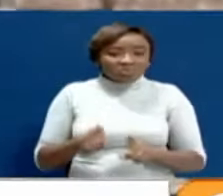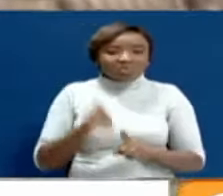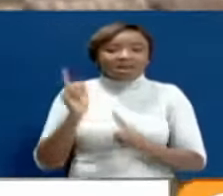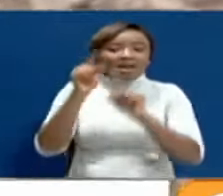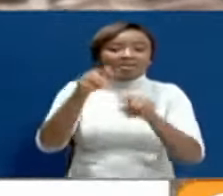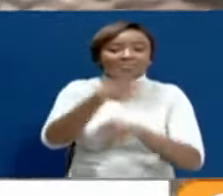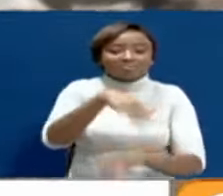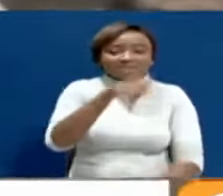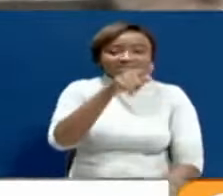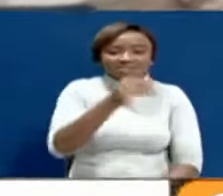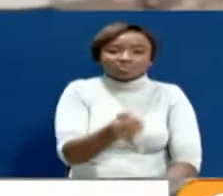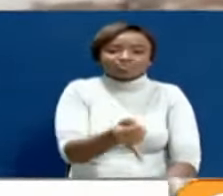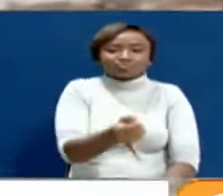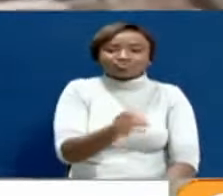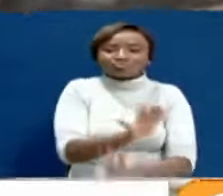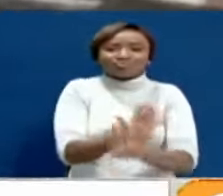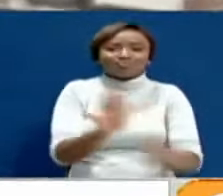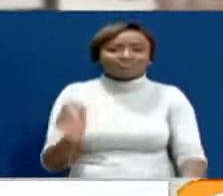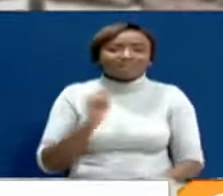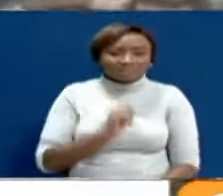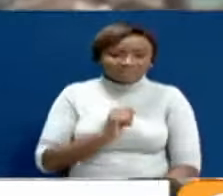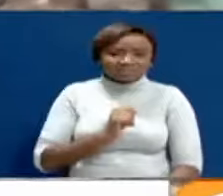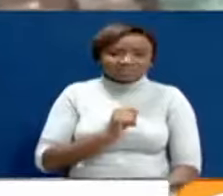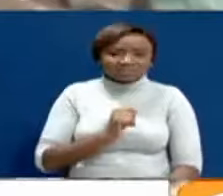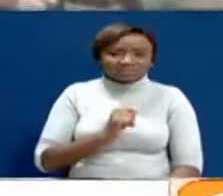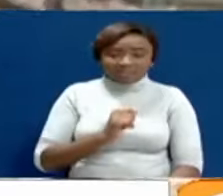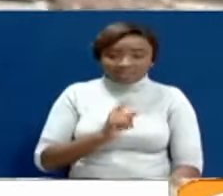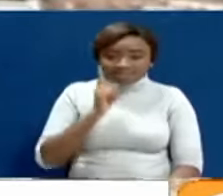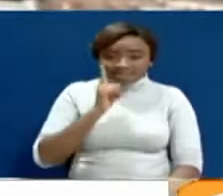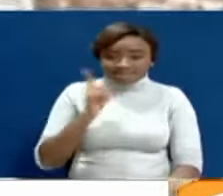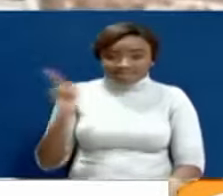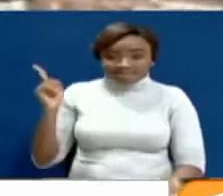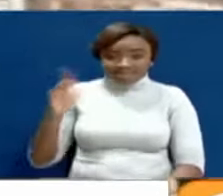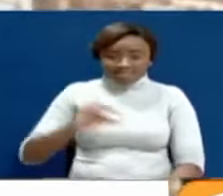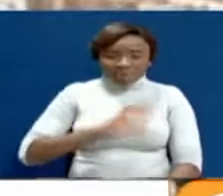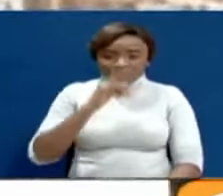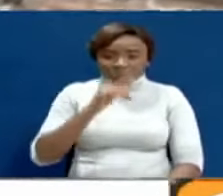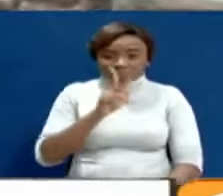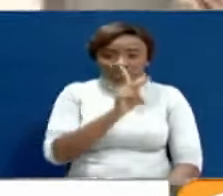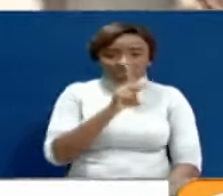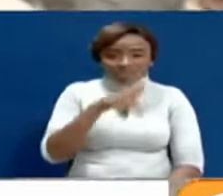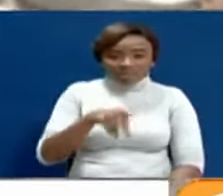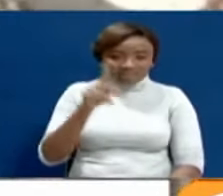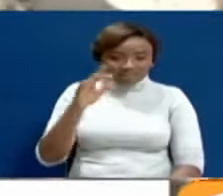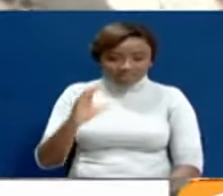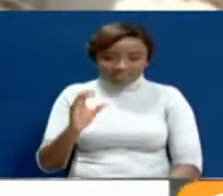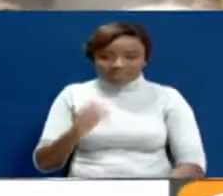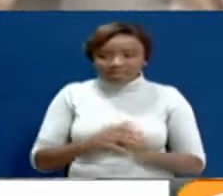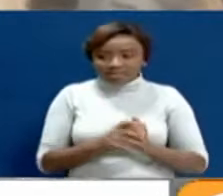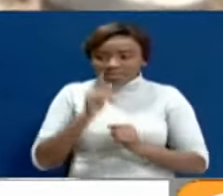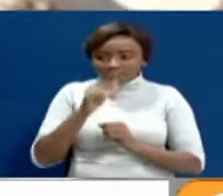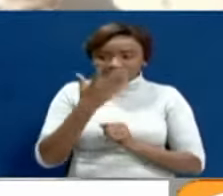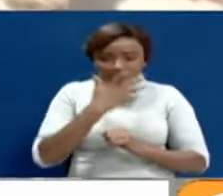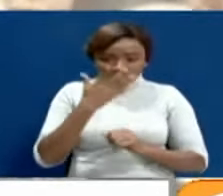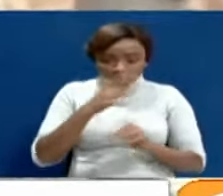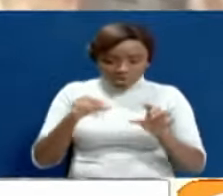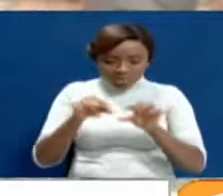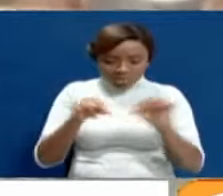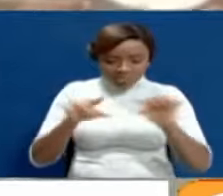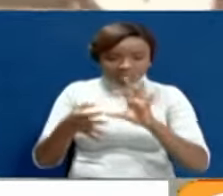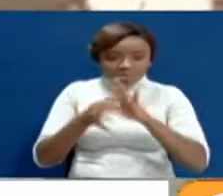The land on which the Sinai slum is located is owned by the Kenya Pipeline Company. The oil pipeline connecting Mombasa